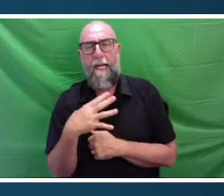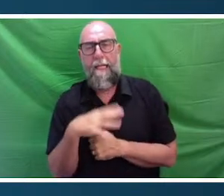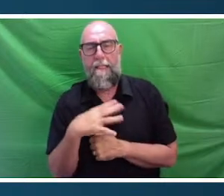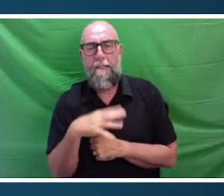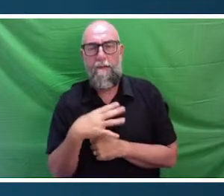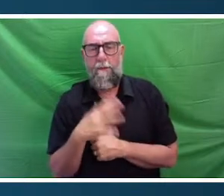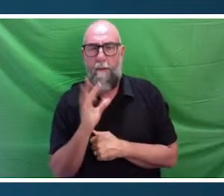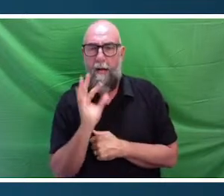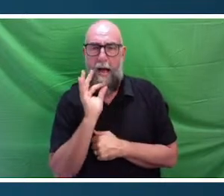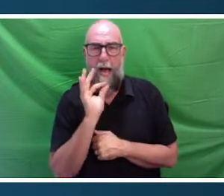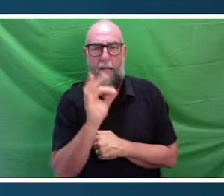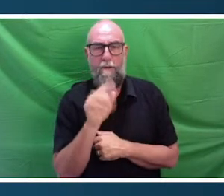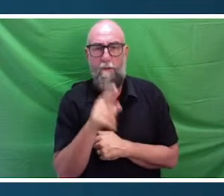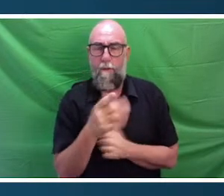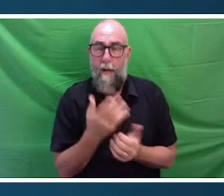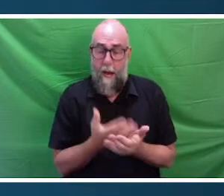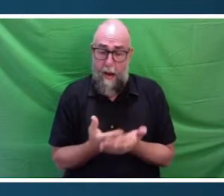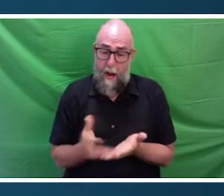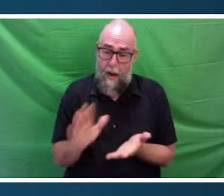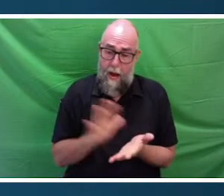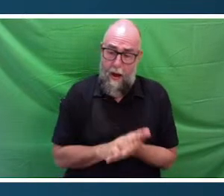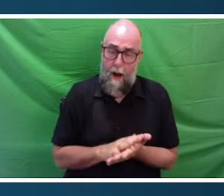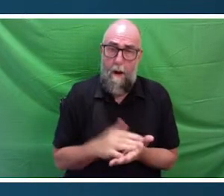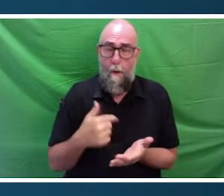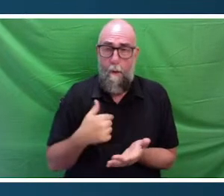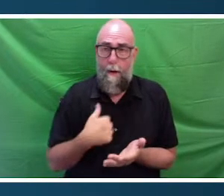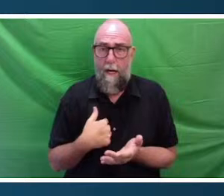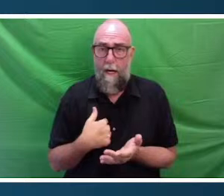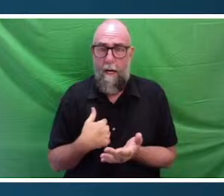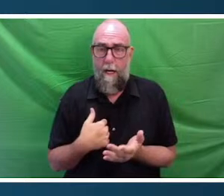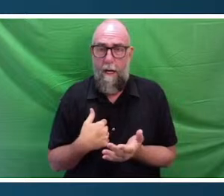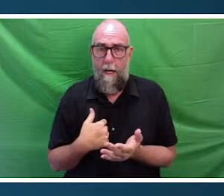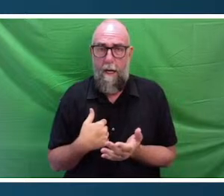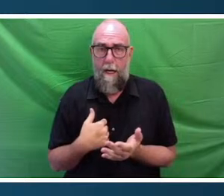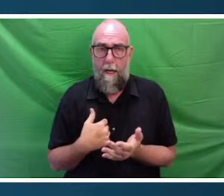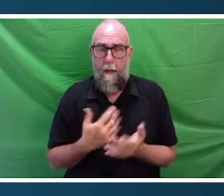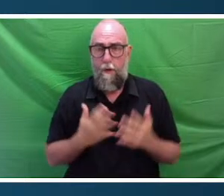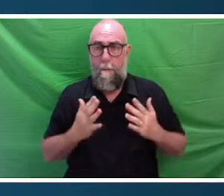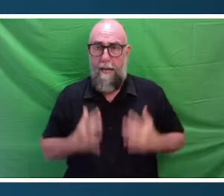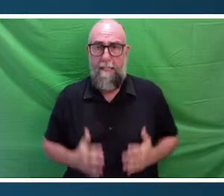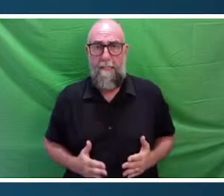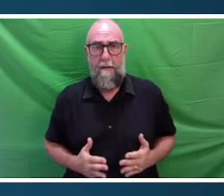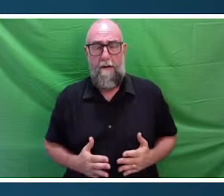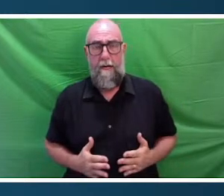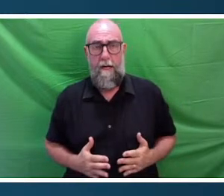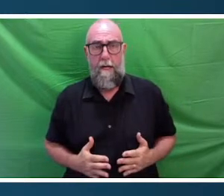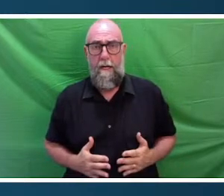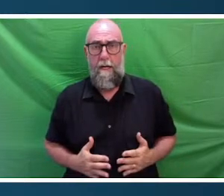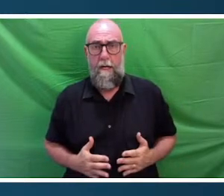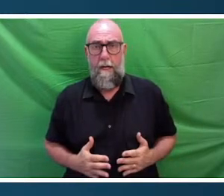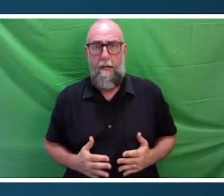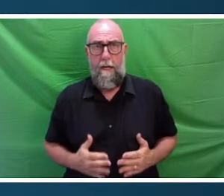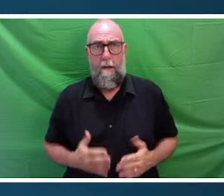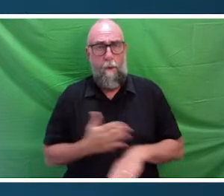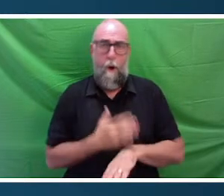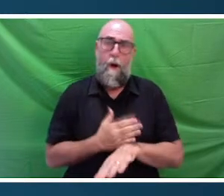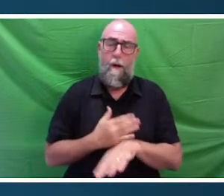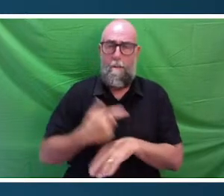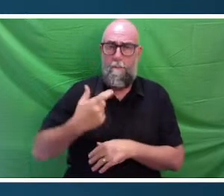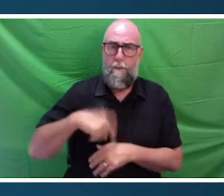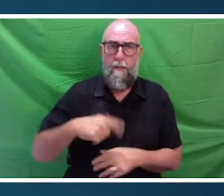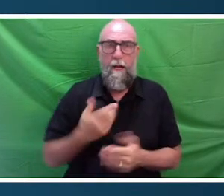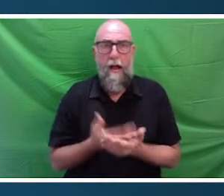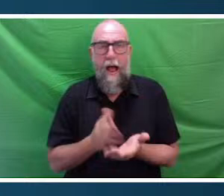how do we as humanitarian actors use the power and contact with affected communities to advocate for increased